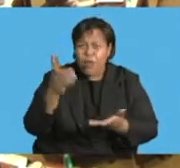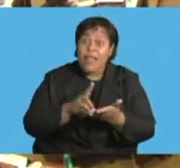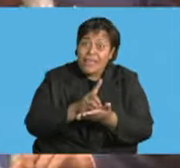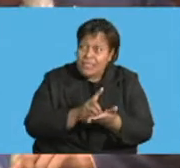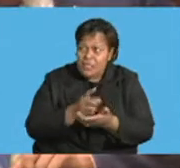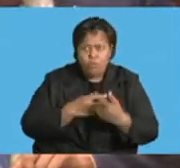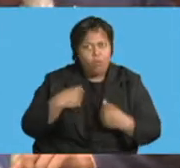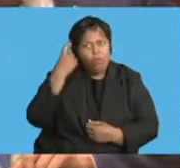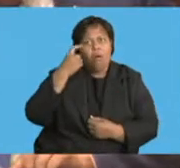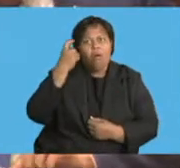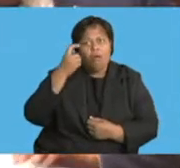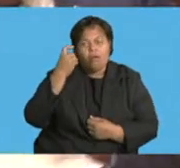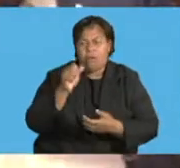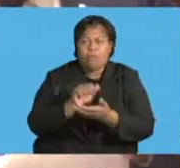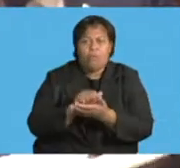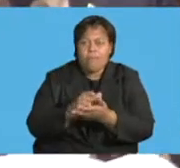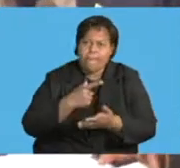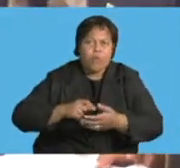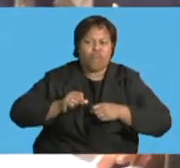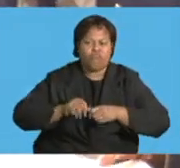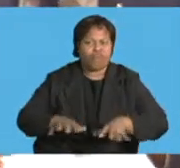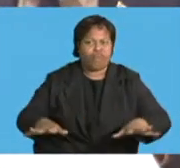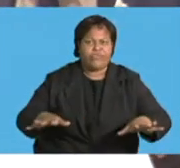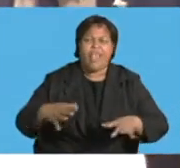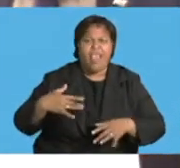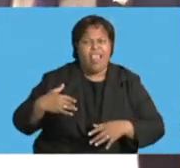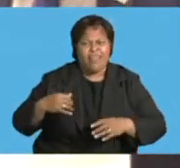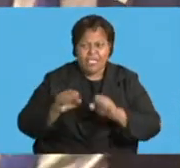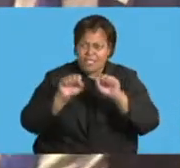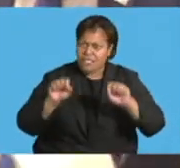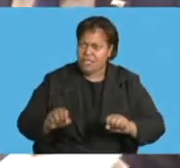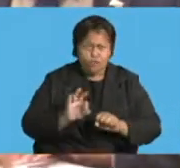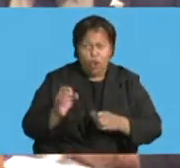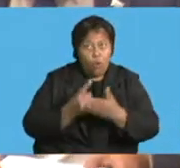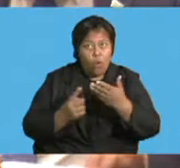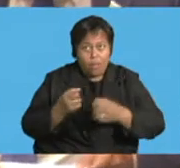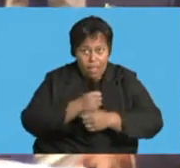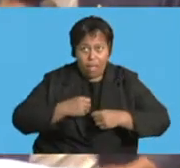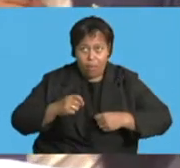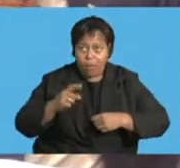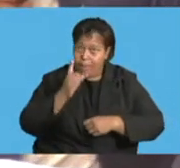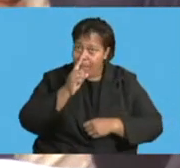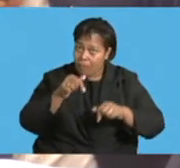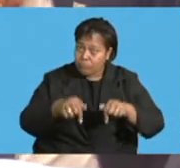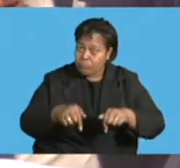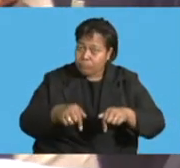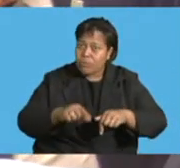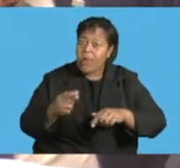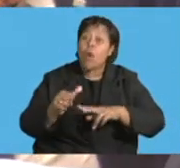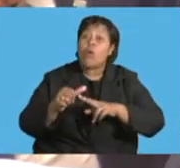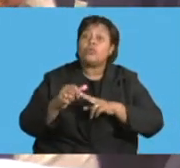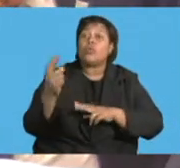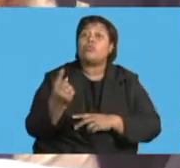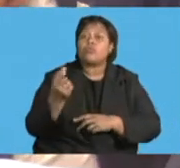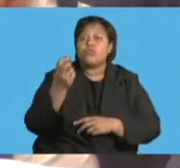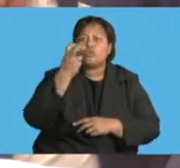about because it has an effect not only on the health system, not only on our people, but also poses a risk to the tourism sector because